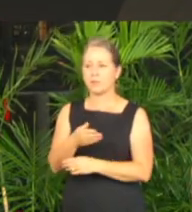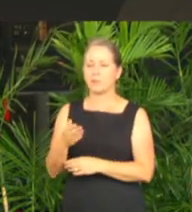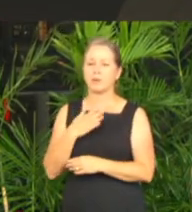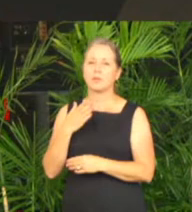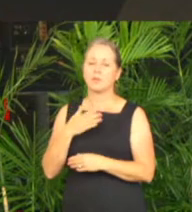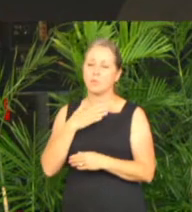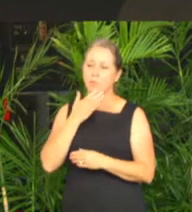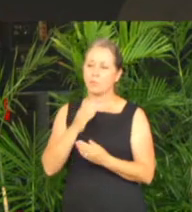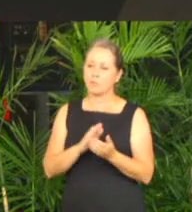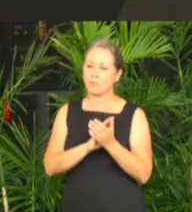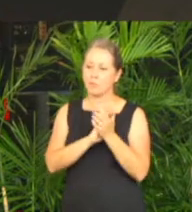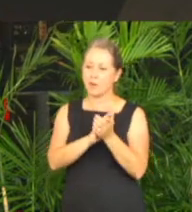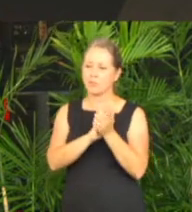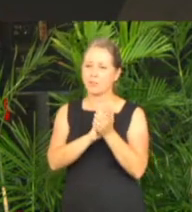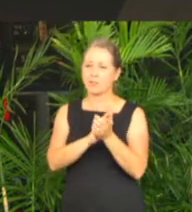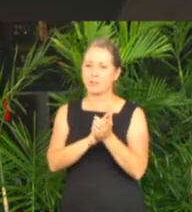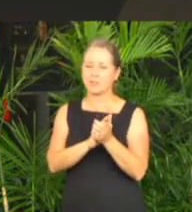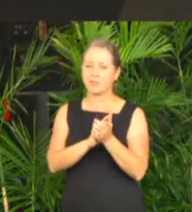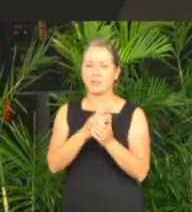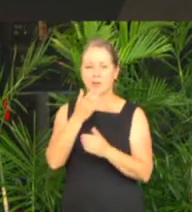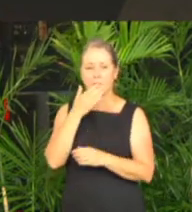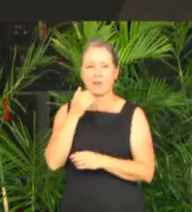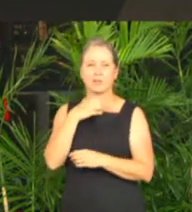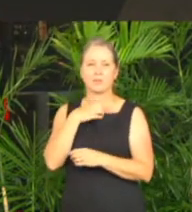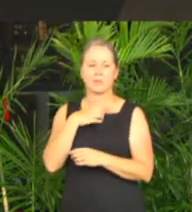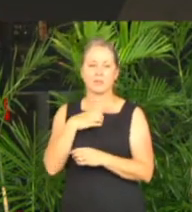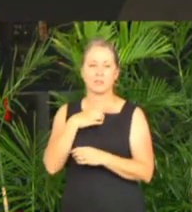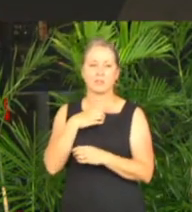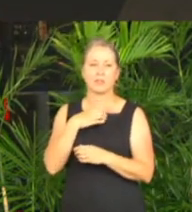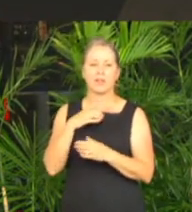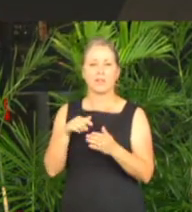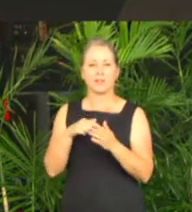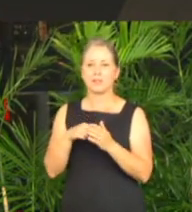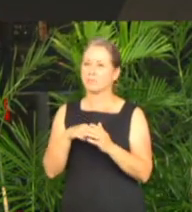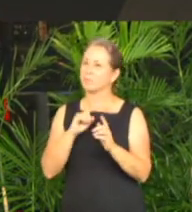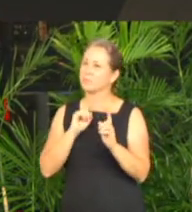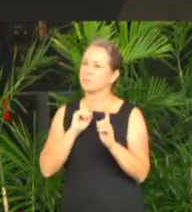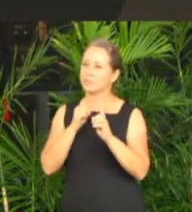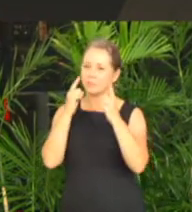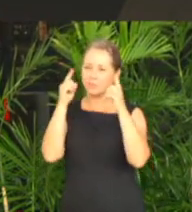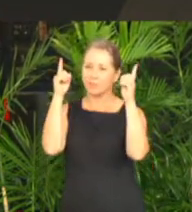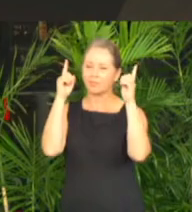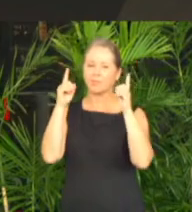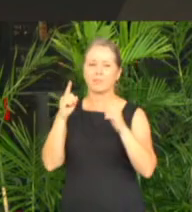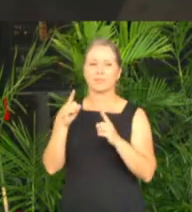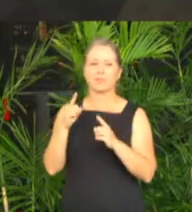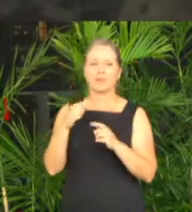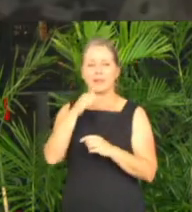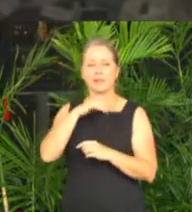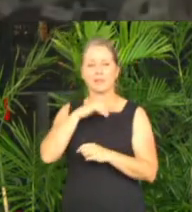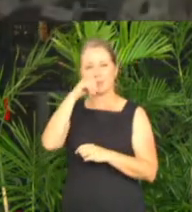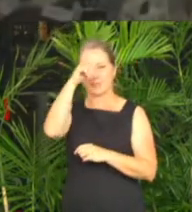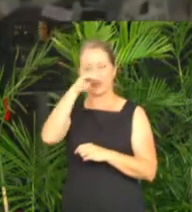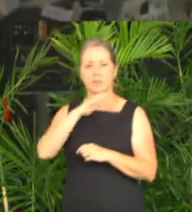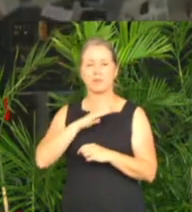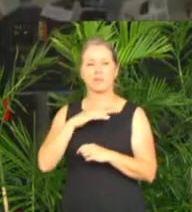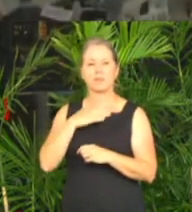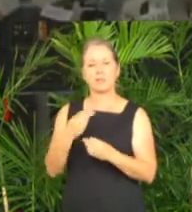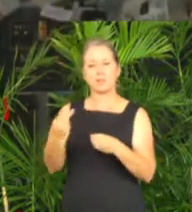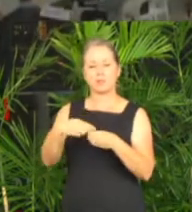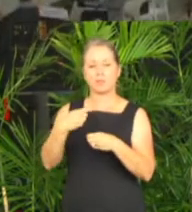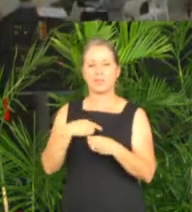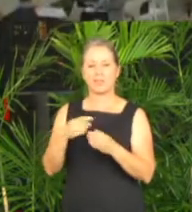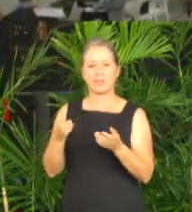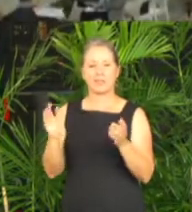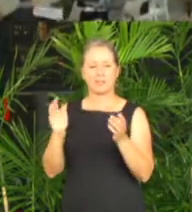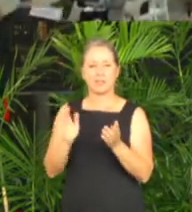warmest congratulations and best wishes on this milestone achievement. Ladies and gentlemen, please join me in congratulating